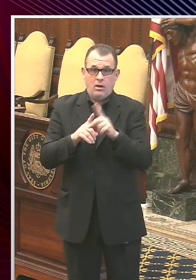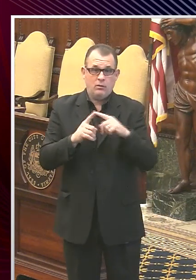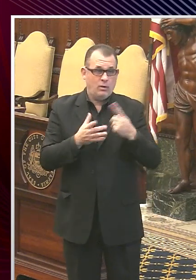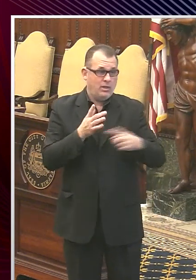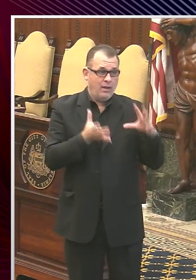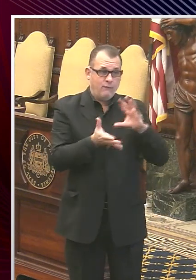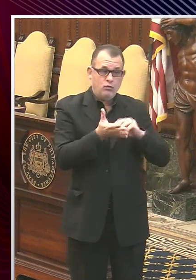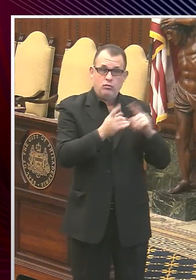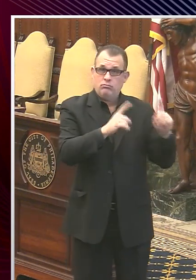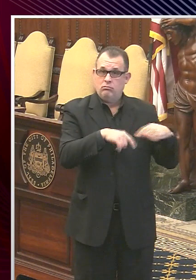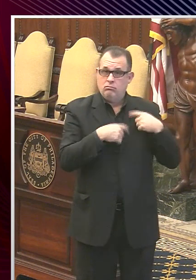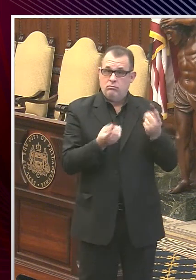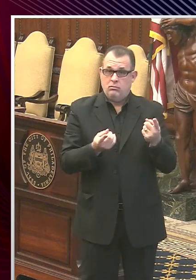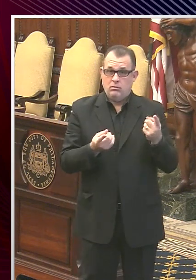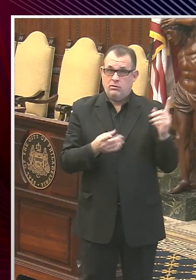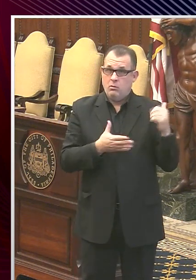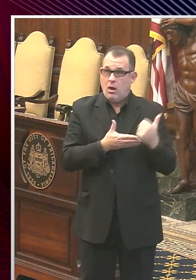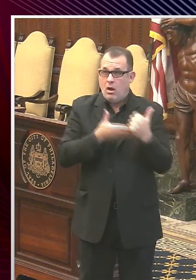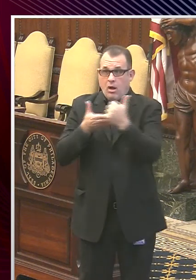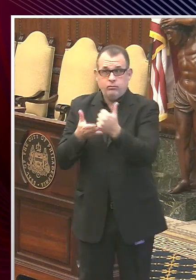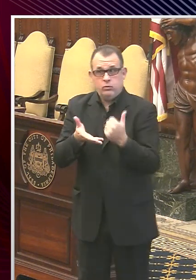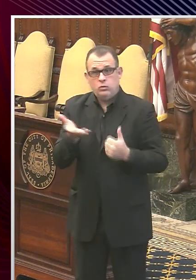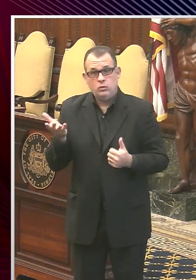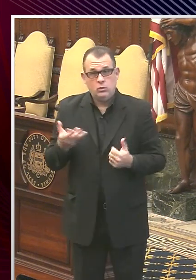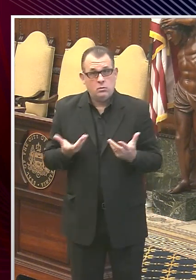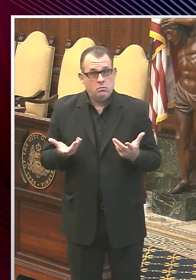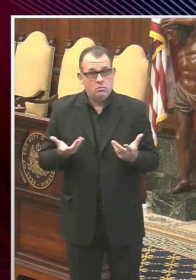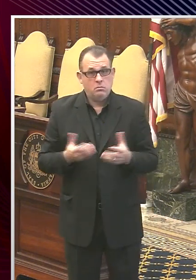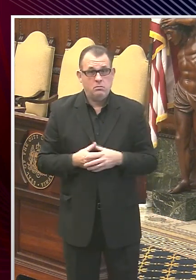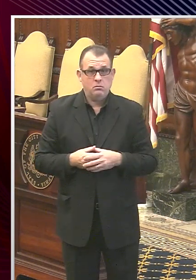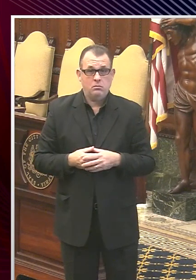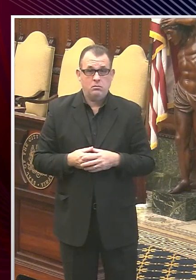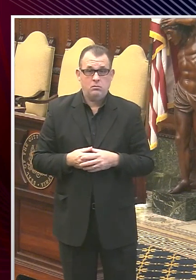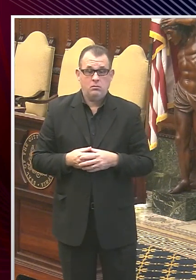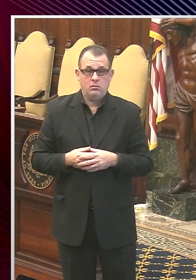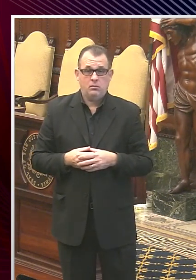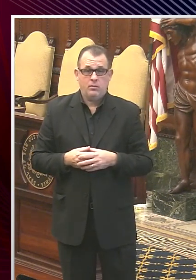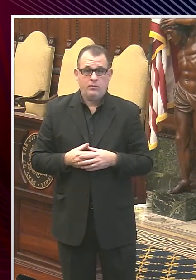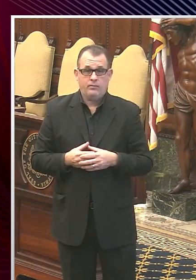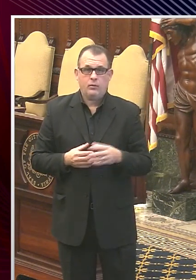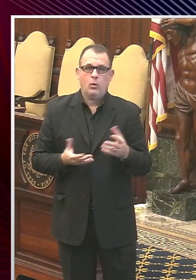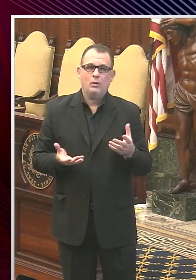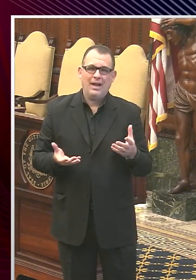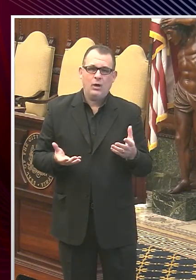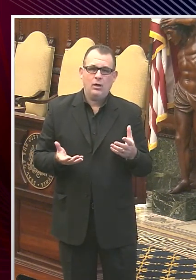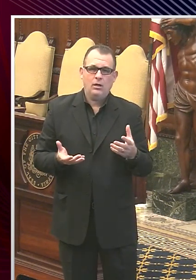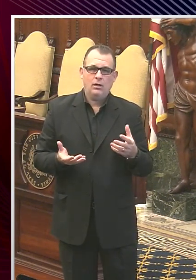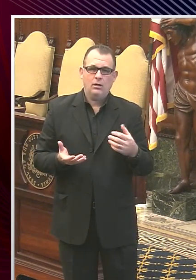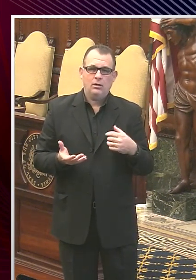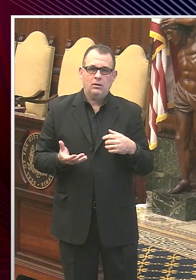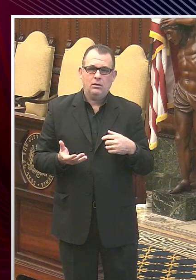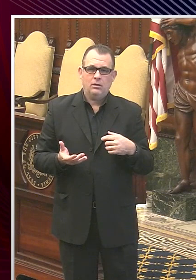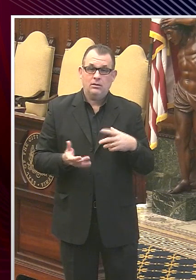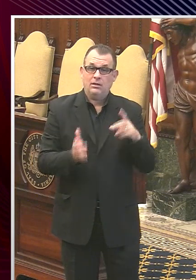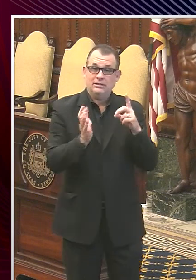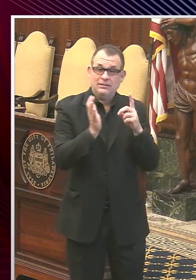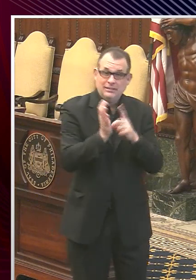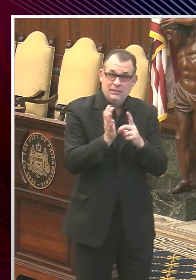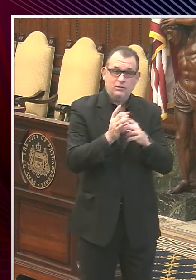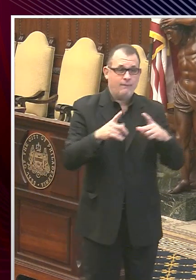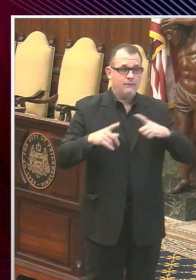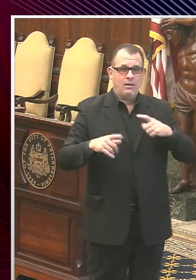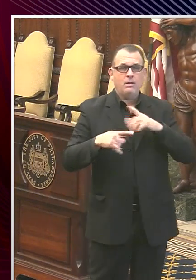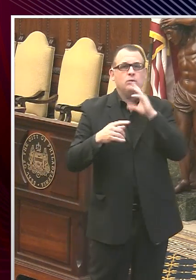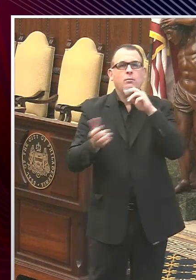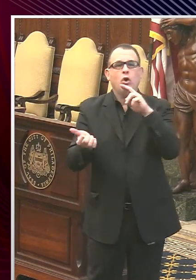students? I think that probably the first staff that are likely to run short are not doctors, but nurses. But I take your